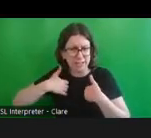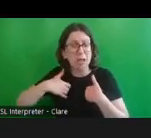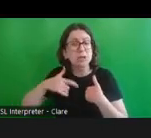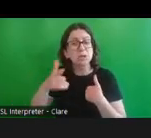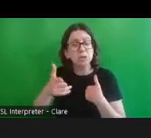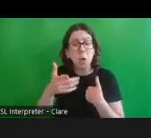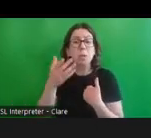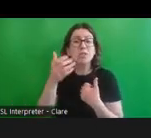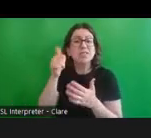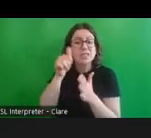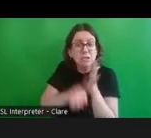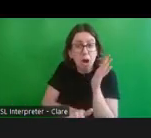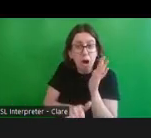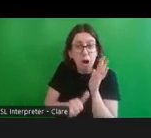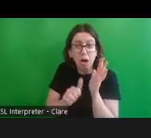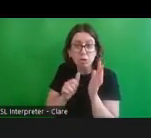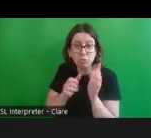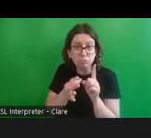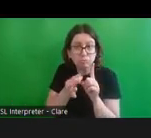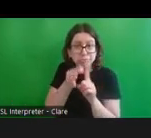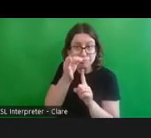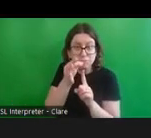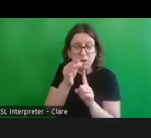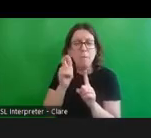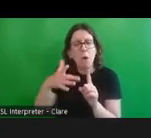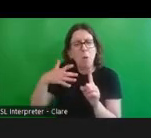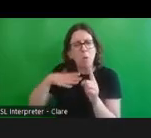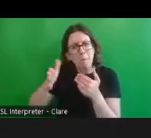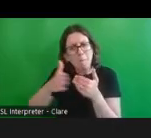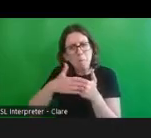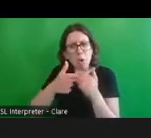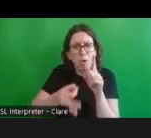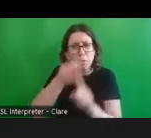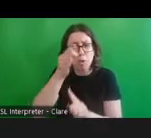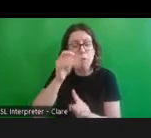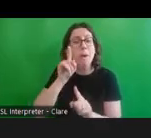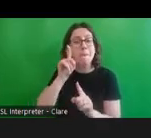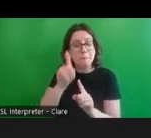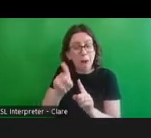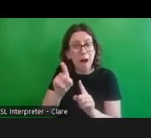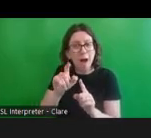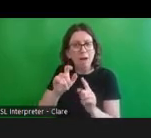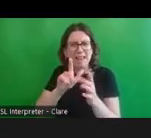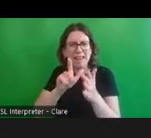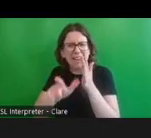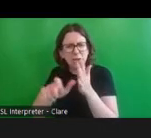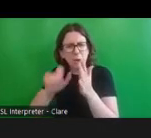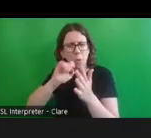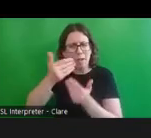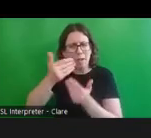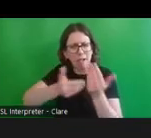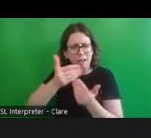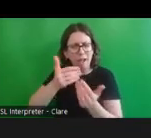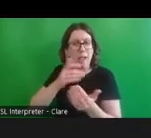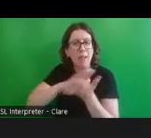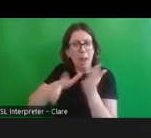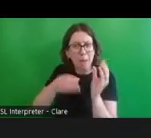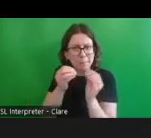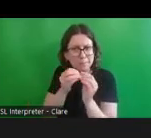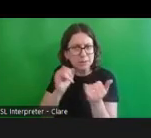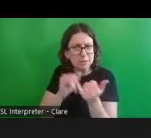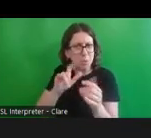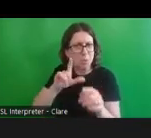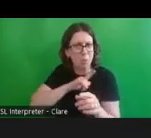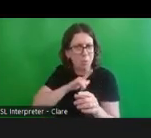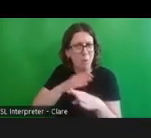improve, but what we're going to go on to talk about is why we've got an even better story to tell in those hubs where we work long term. Next slide,